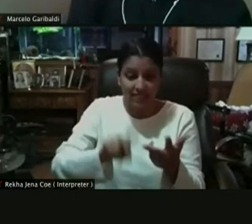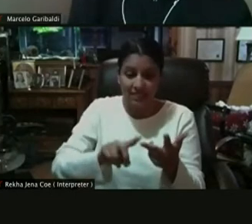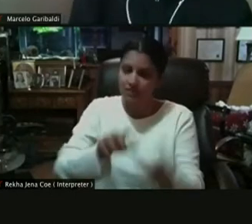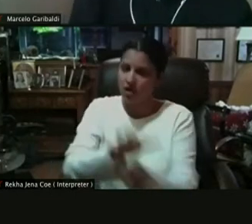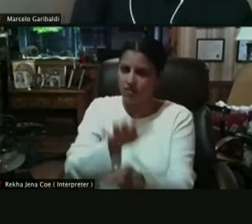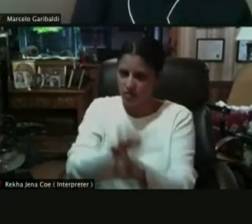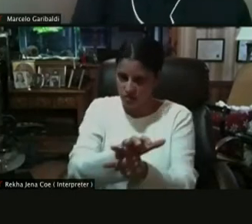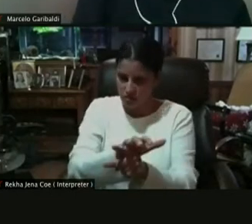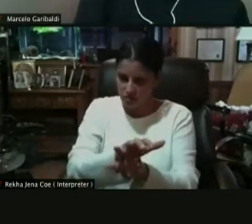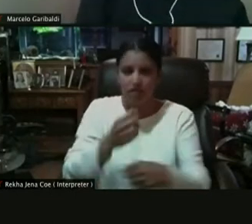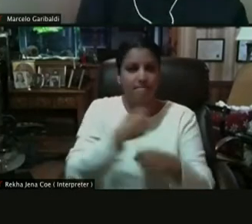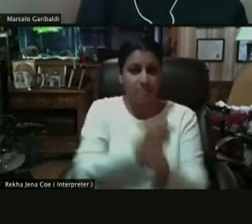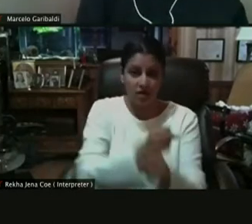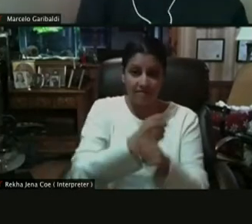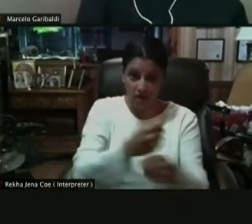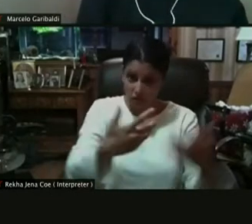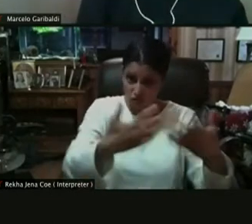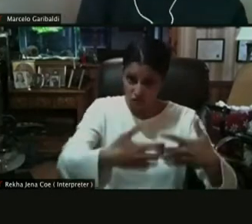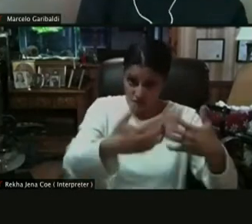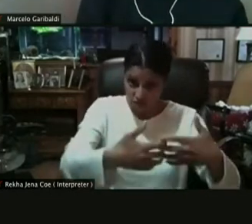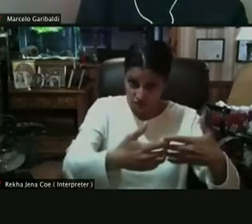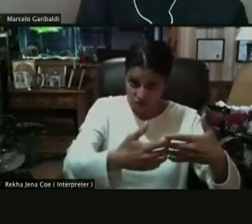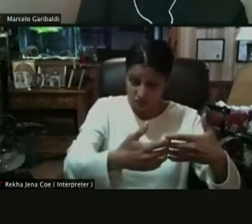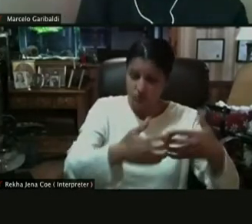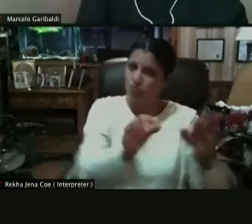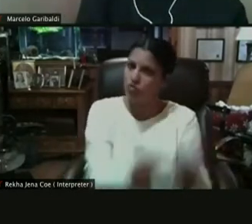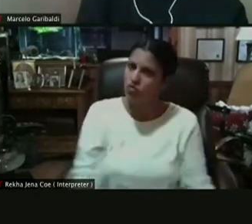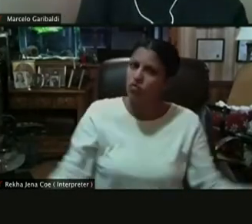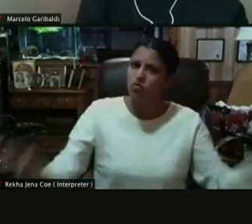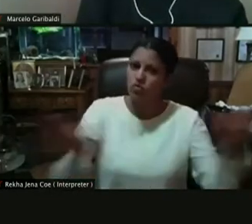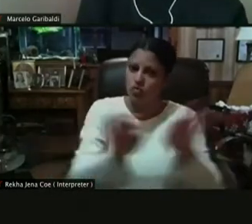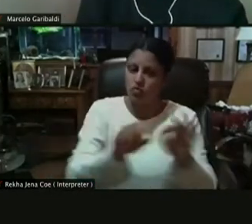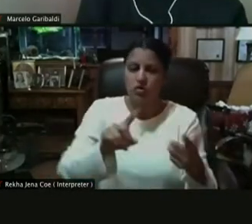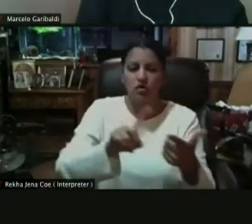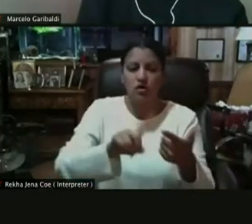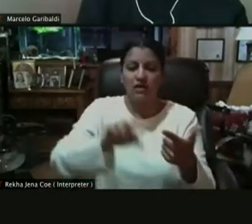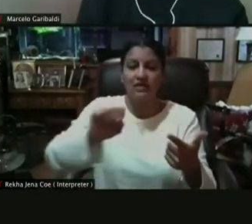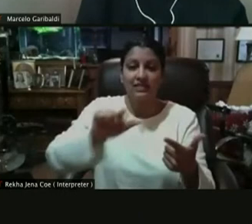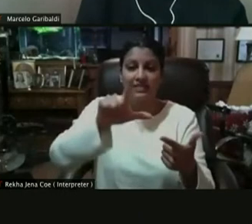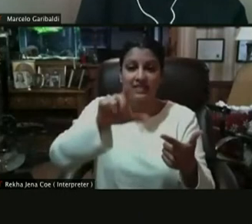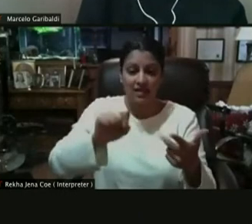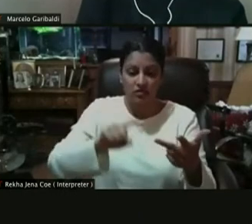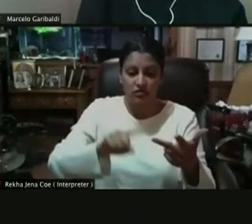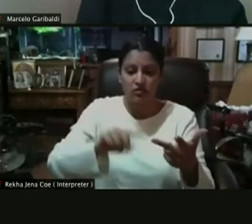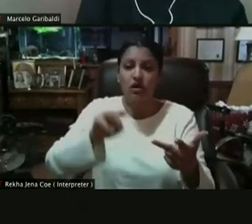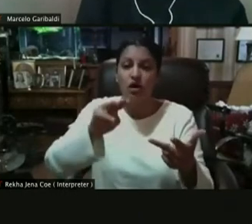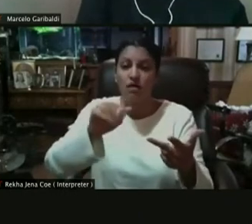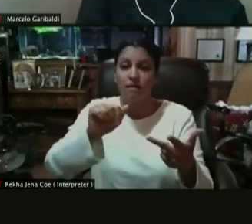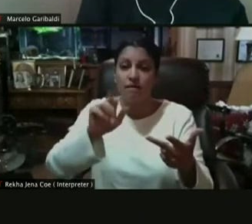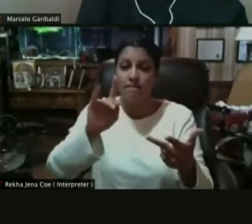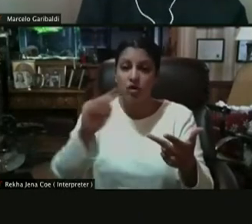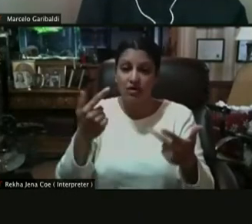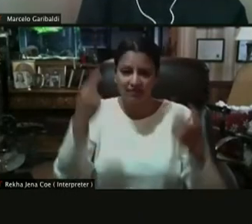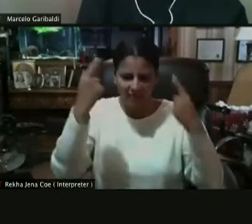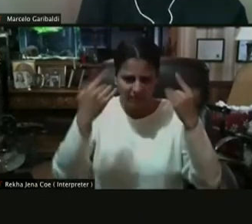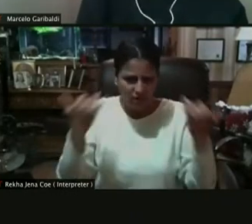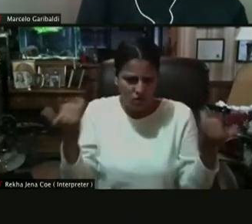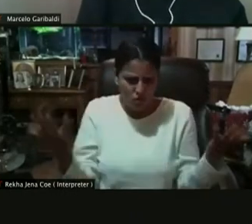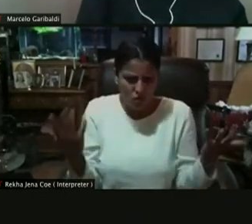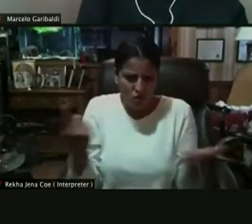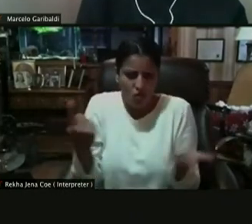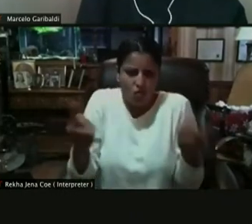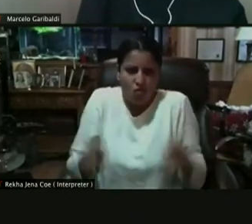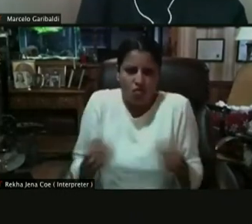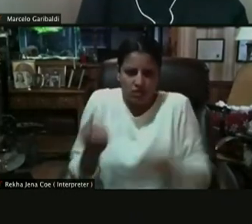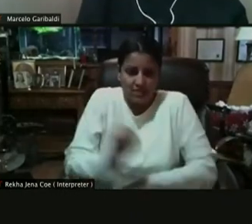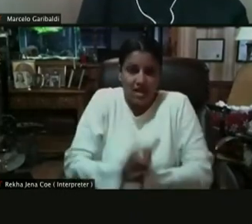There's manufacturing that's also important. And then there's sales and marketing. But if you just think about what's happening today with the pandemic, and